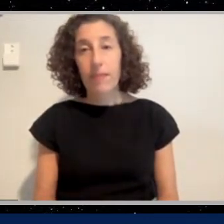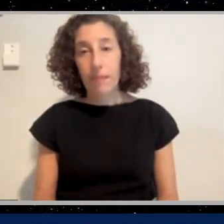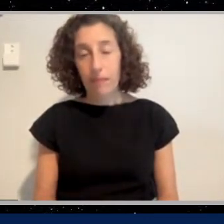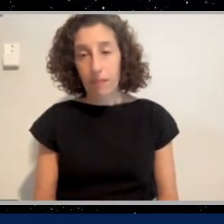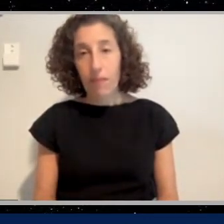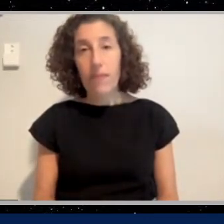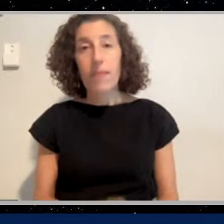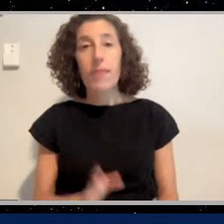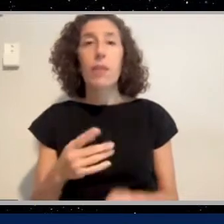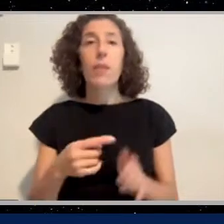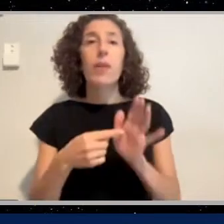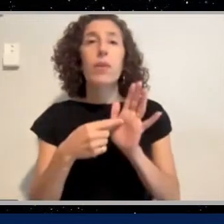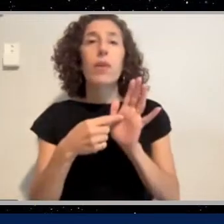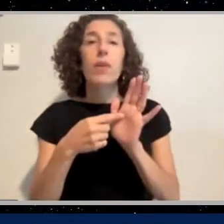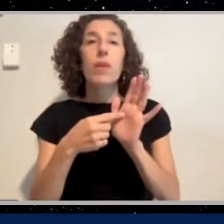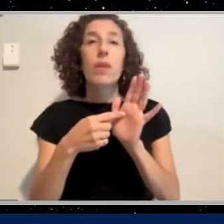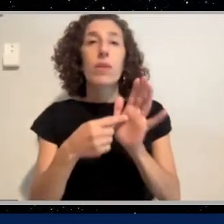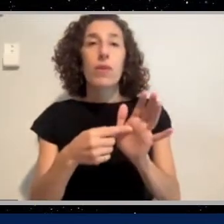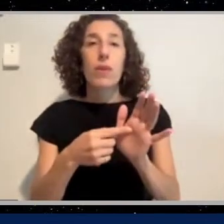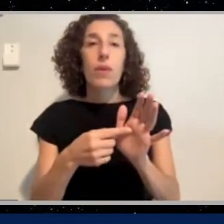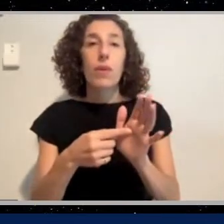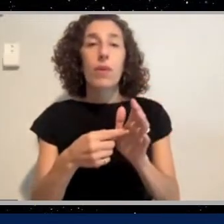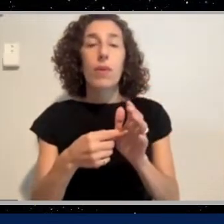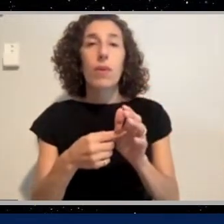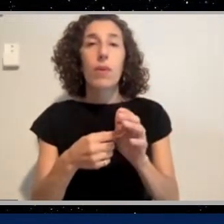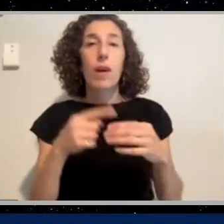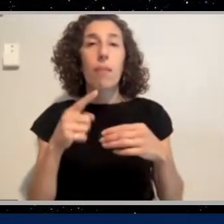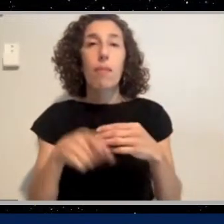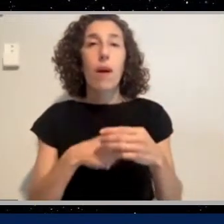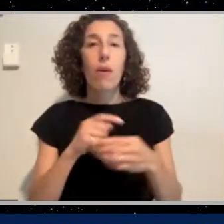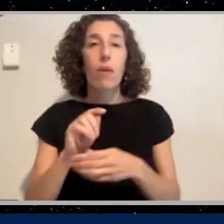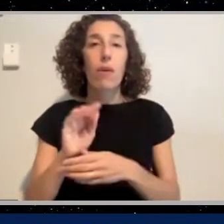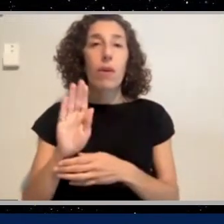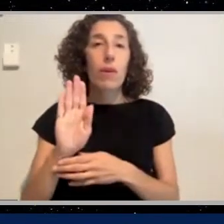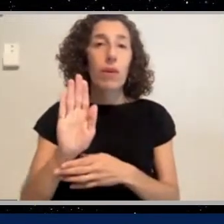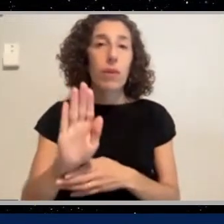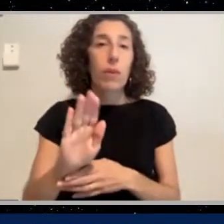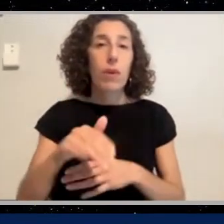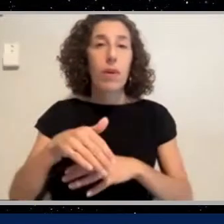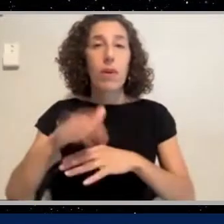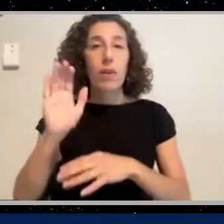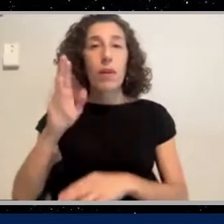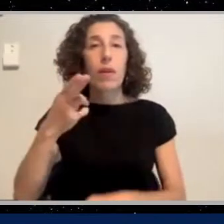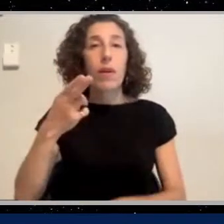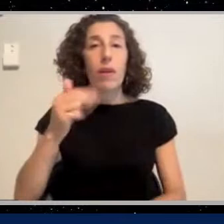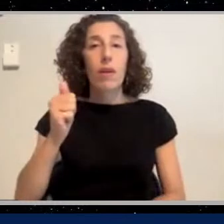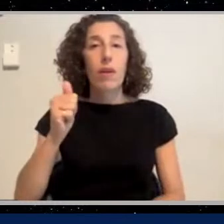want to take a look at it, and then I want to quiz Dina on whether you guys already have something in development.